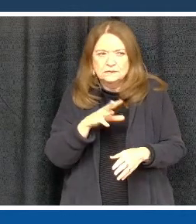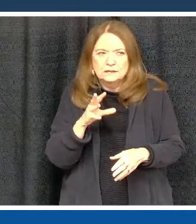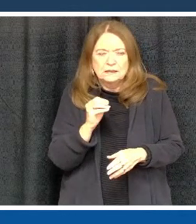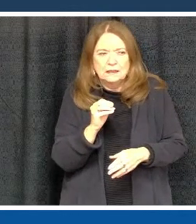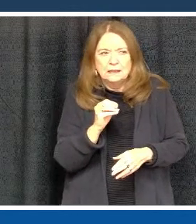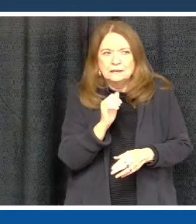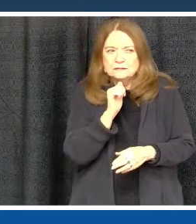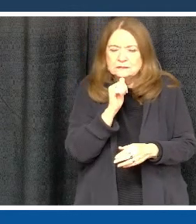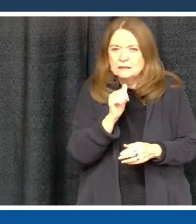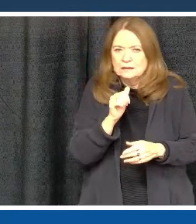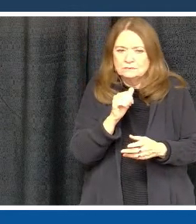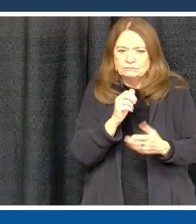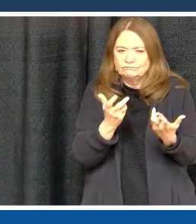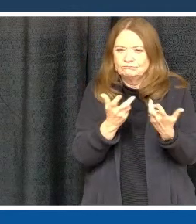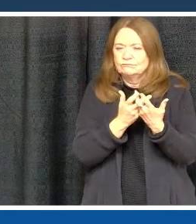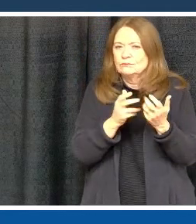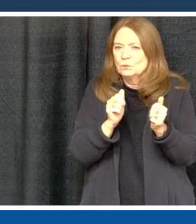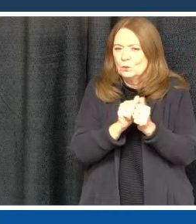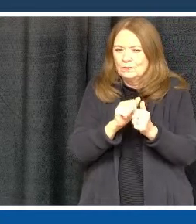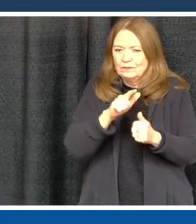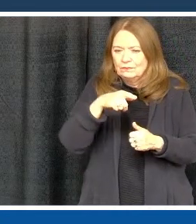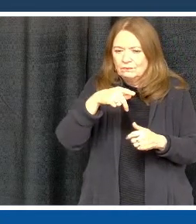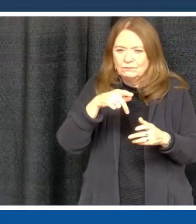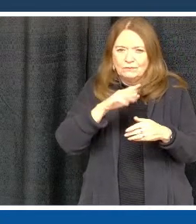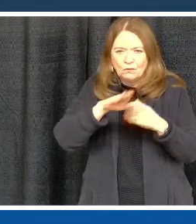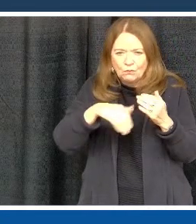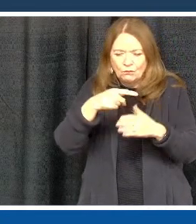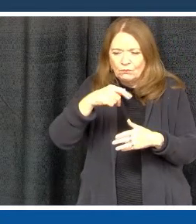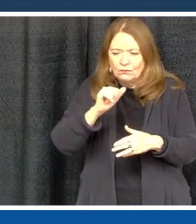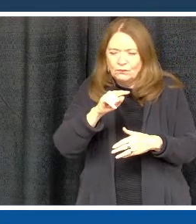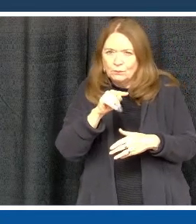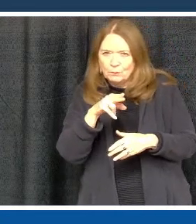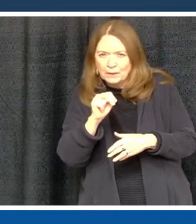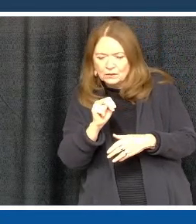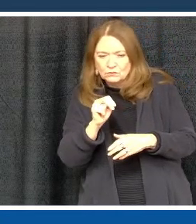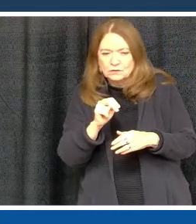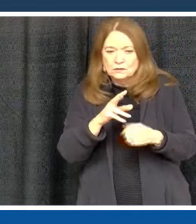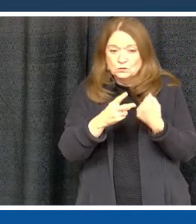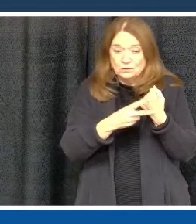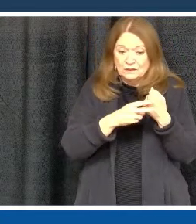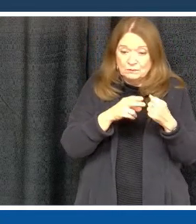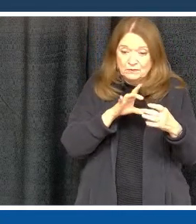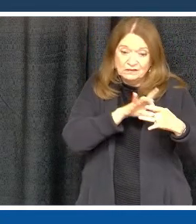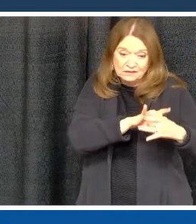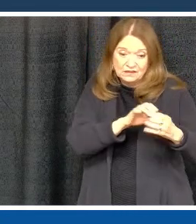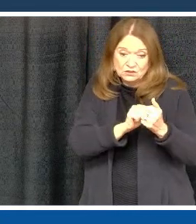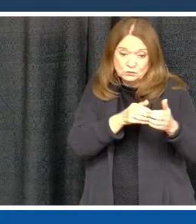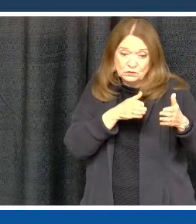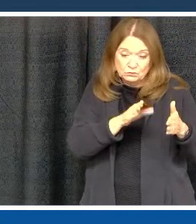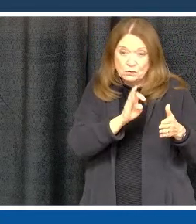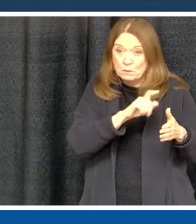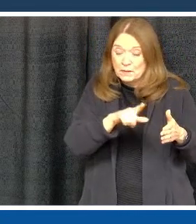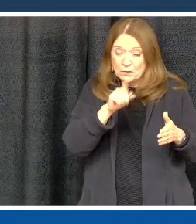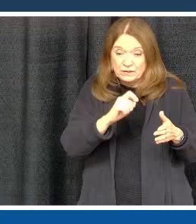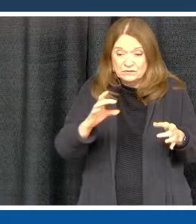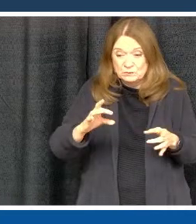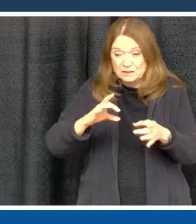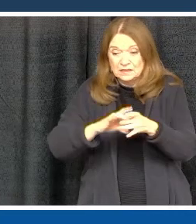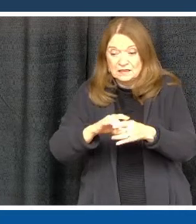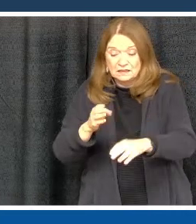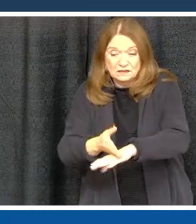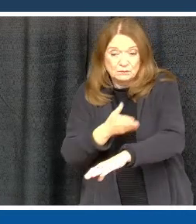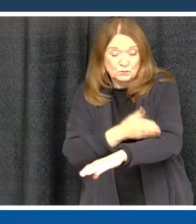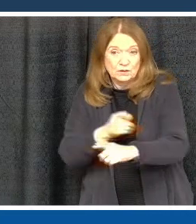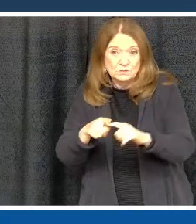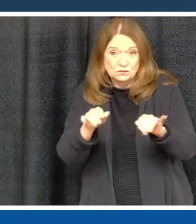district is not in character with the surrounding pattern. In order to maintain the linkage with the roadway, Bell Road will need to be connected and upgraded to